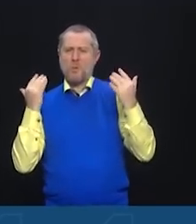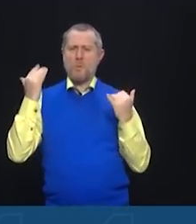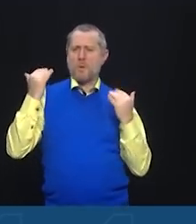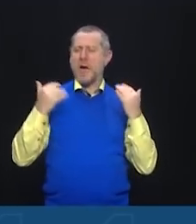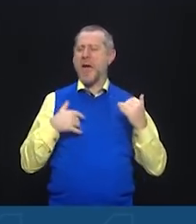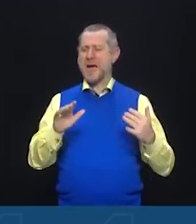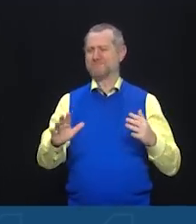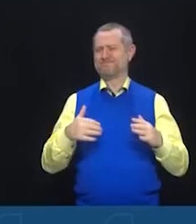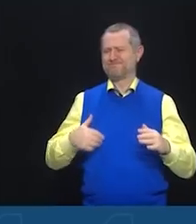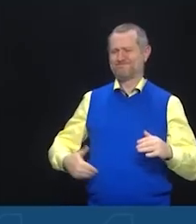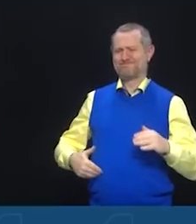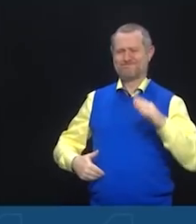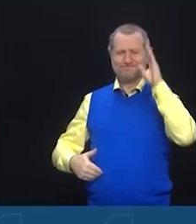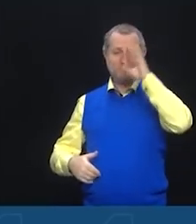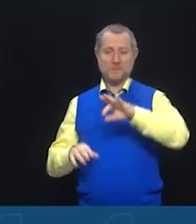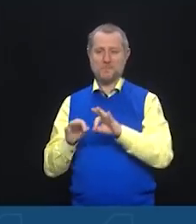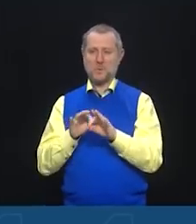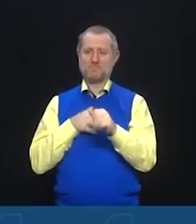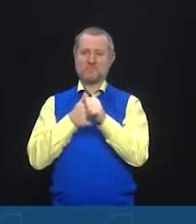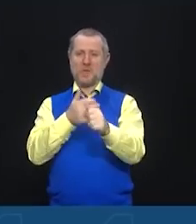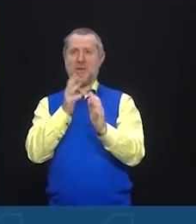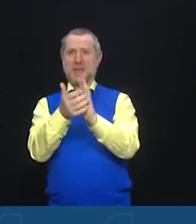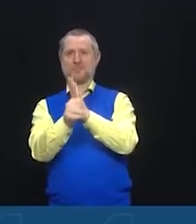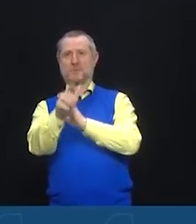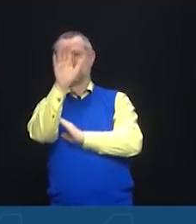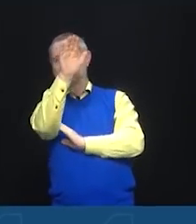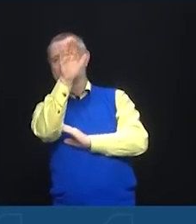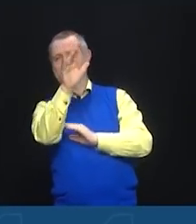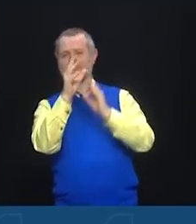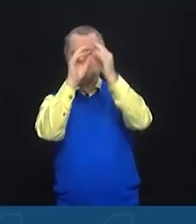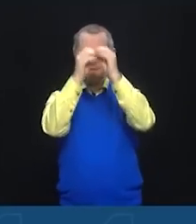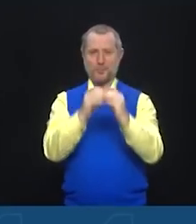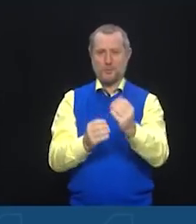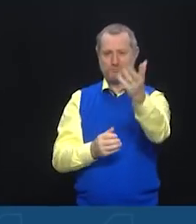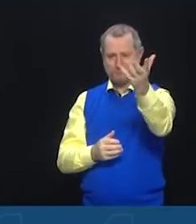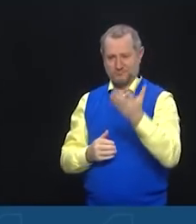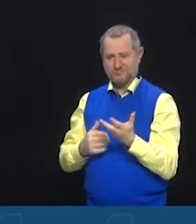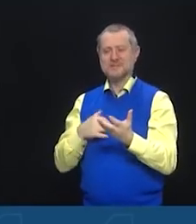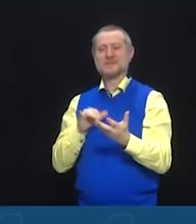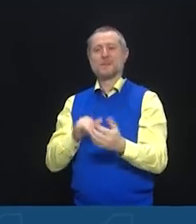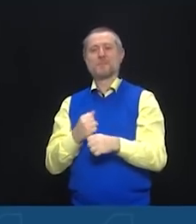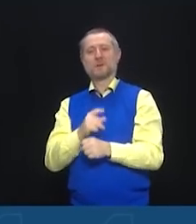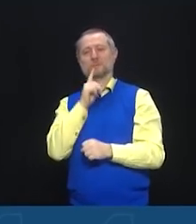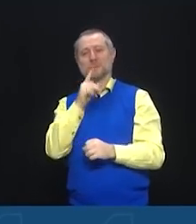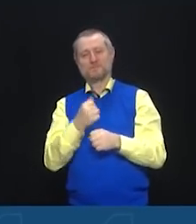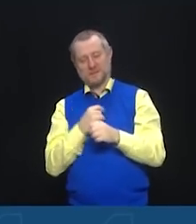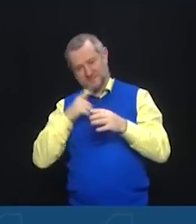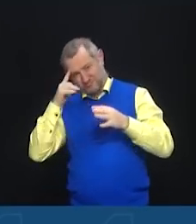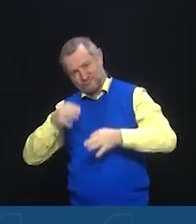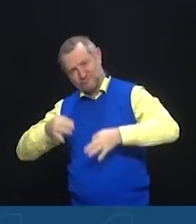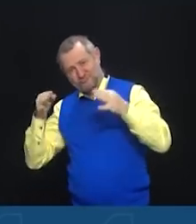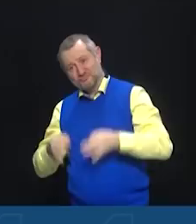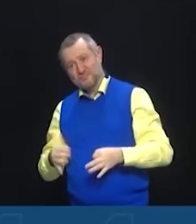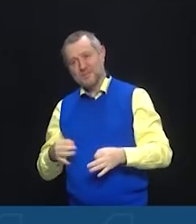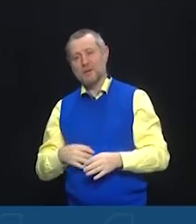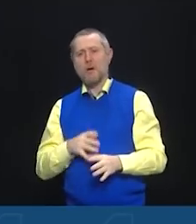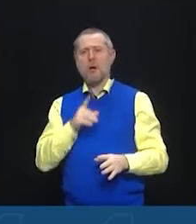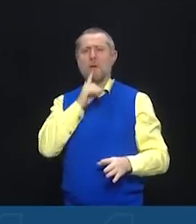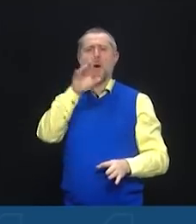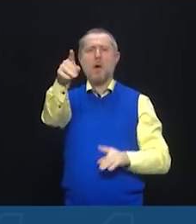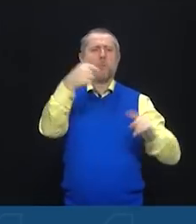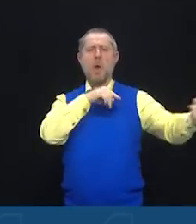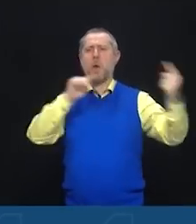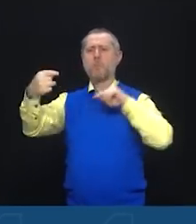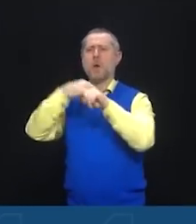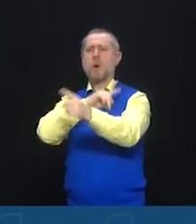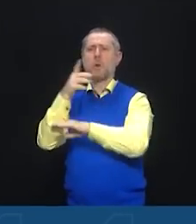with the experts and the data and let that be our guide and not let criticism and politics intervene in this decision-making, we'll end